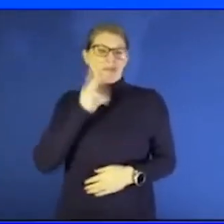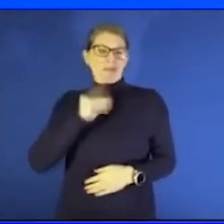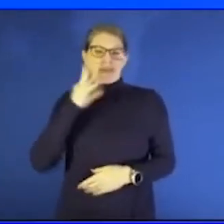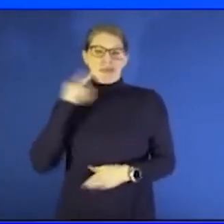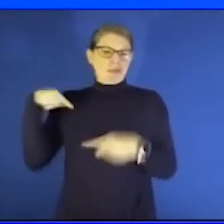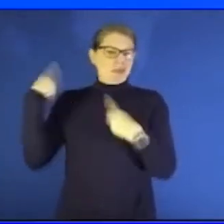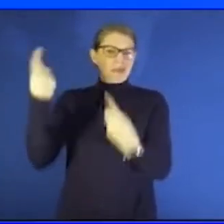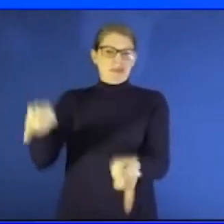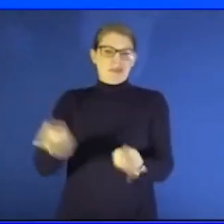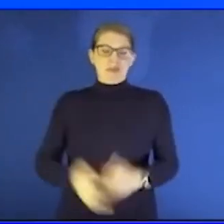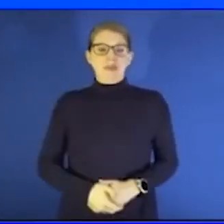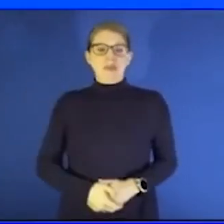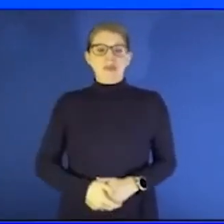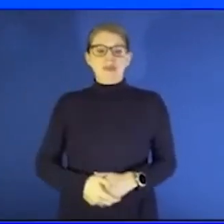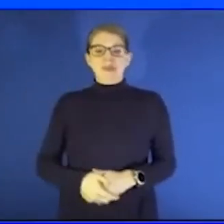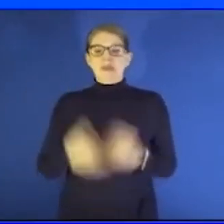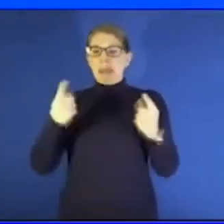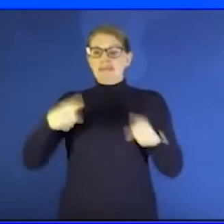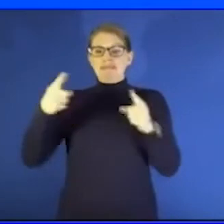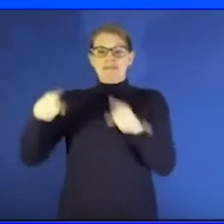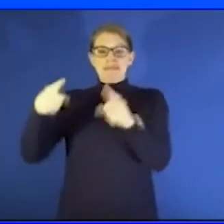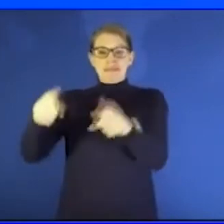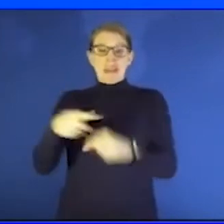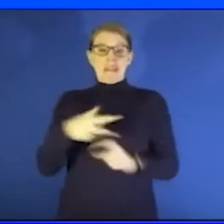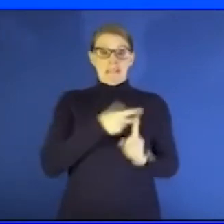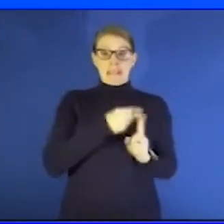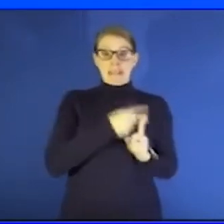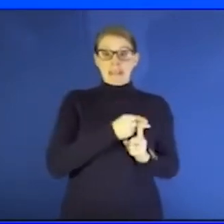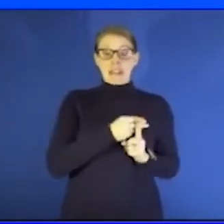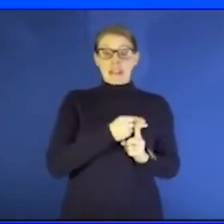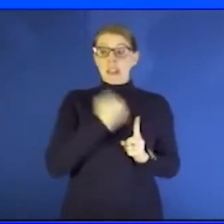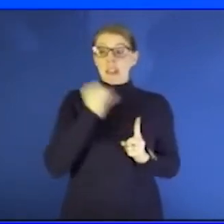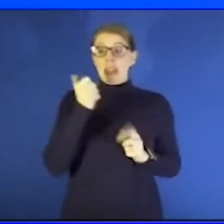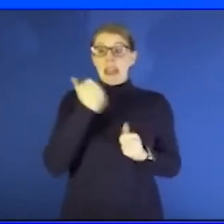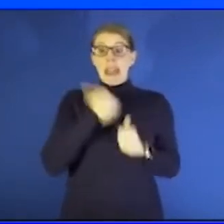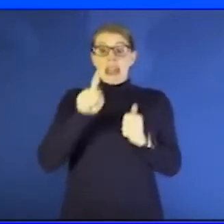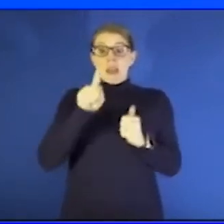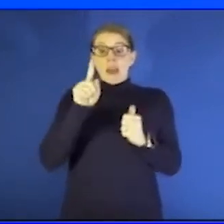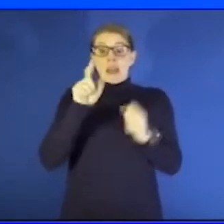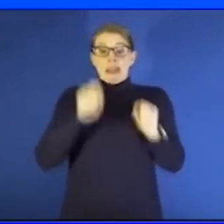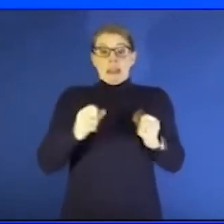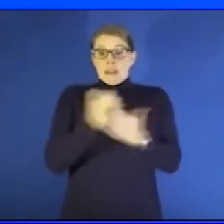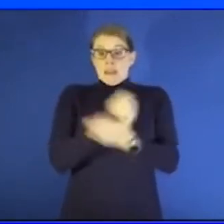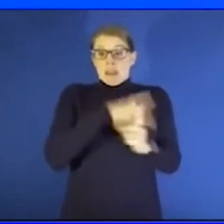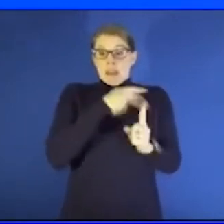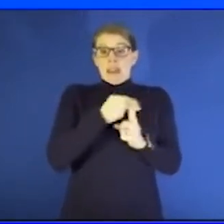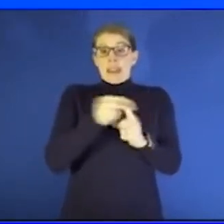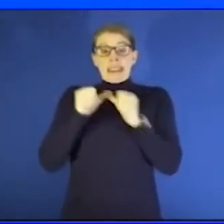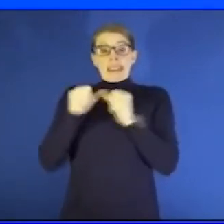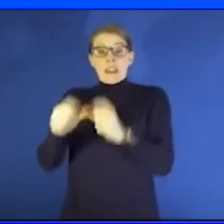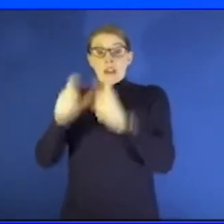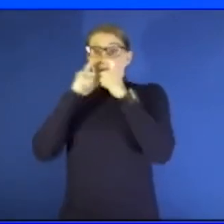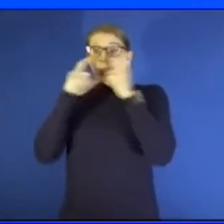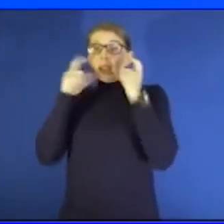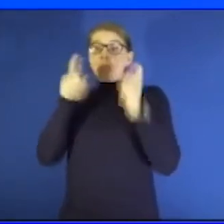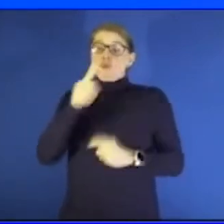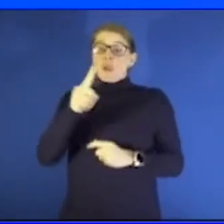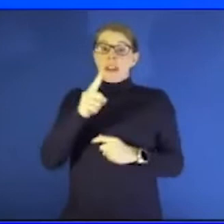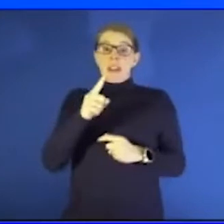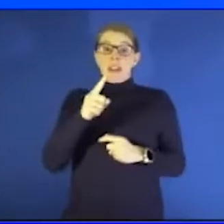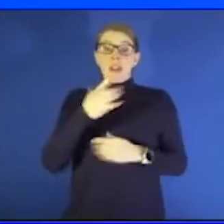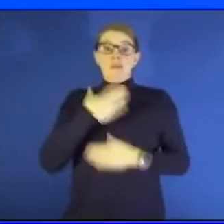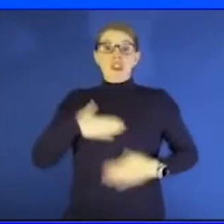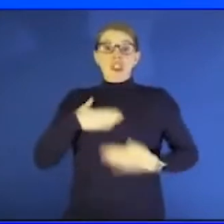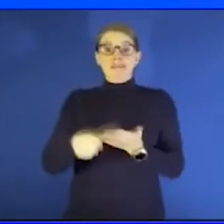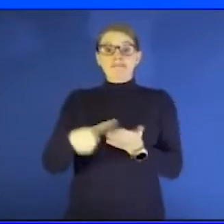is vaccination and everybody who can get it, and it's also continuing to mask. And I really appreciate, the discussion earlier about